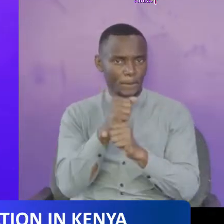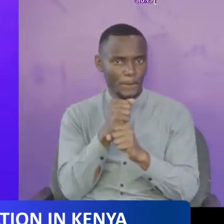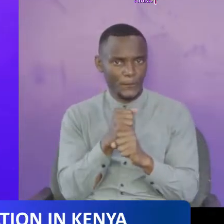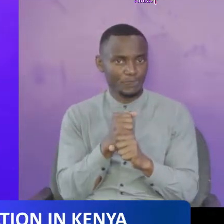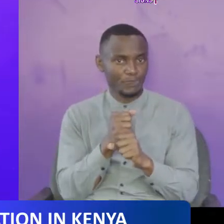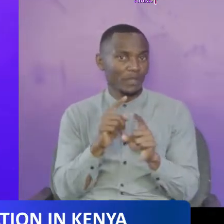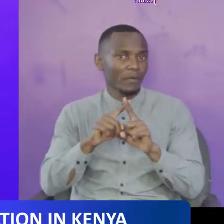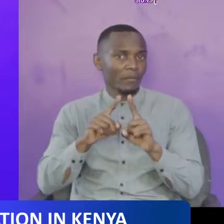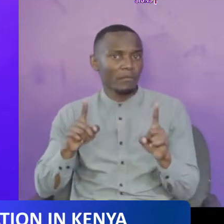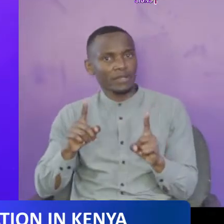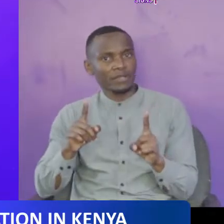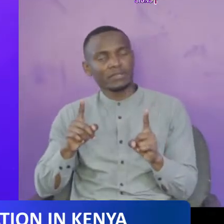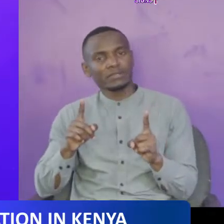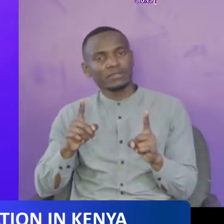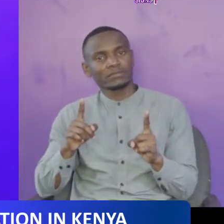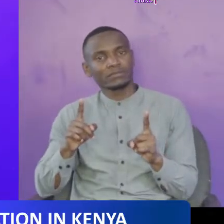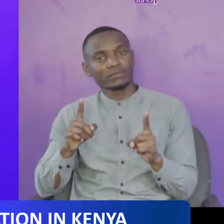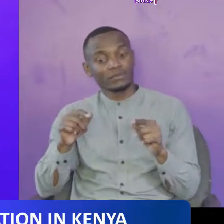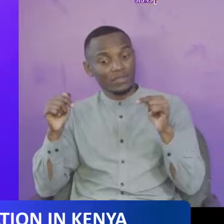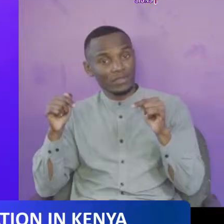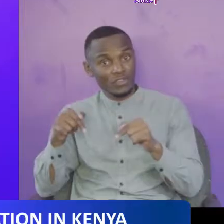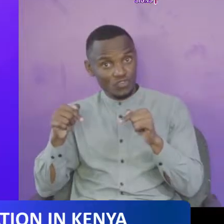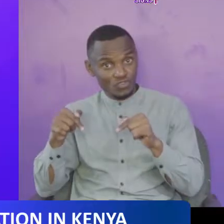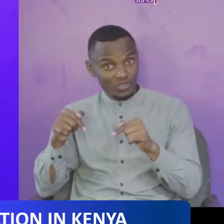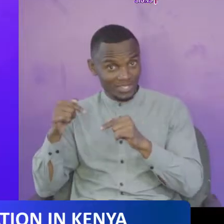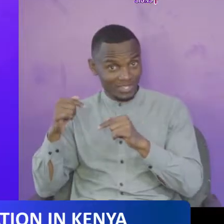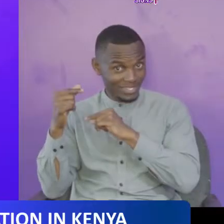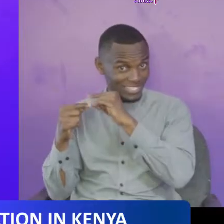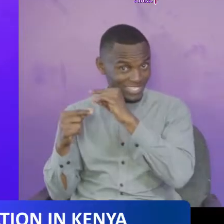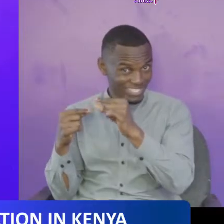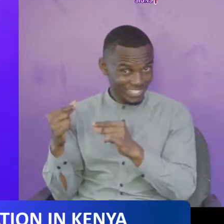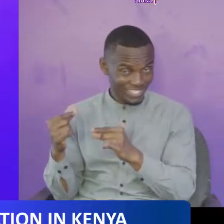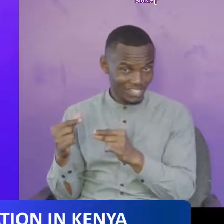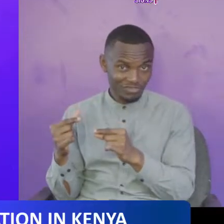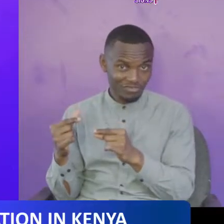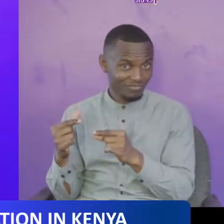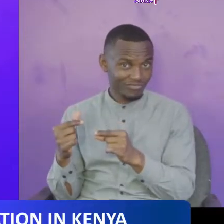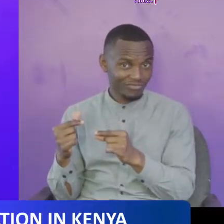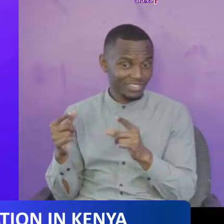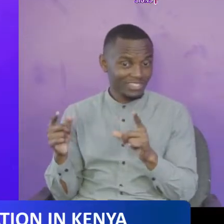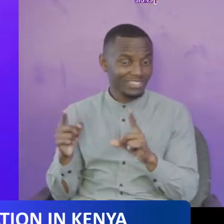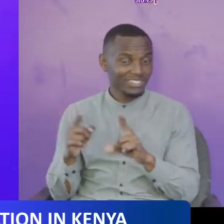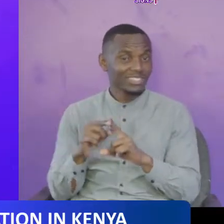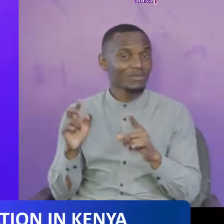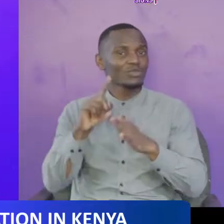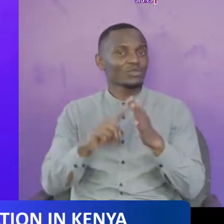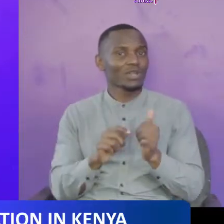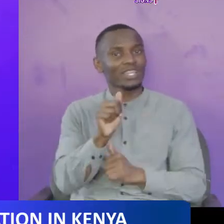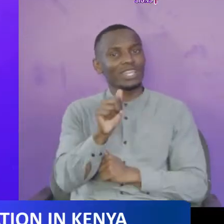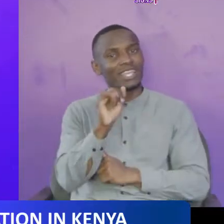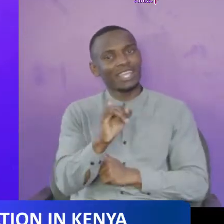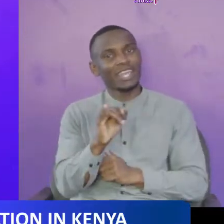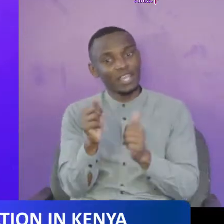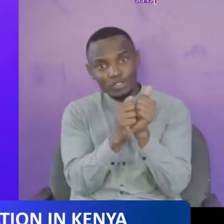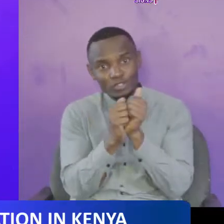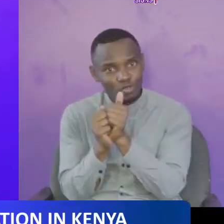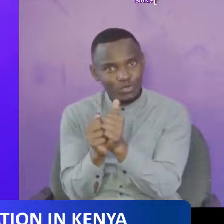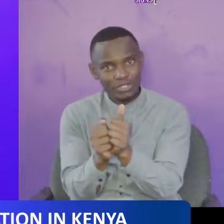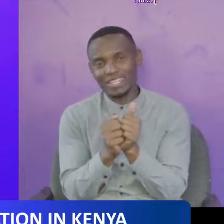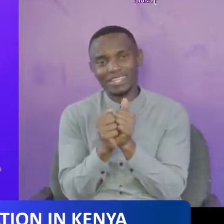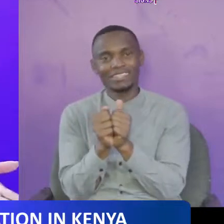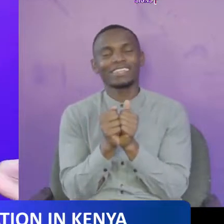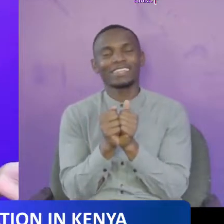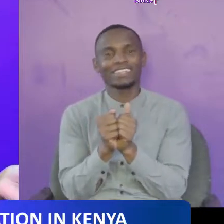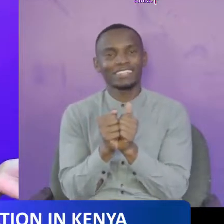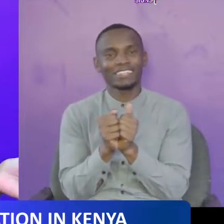But the generation of students who I had who are Gen Zs still went to AI together. They still